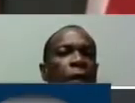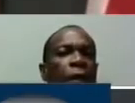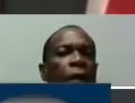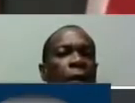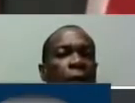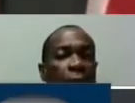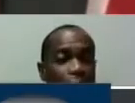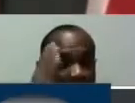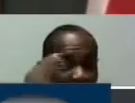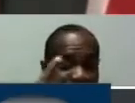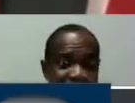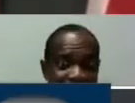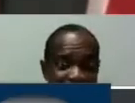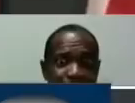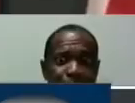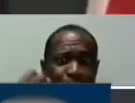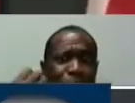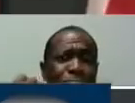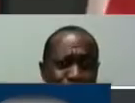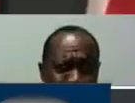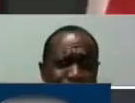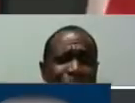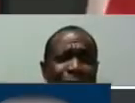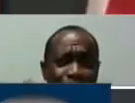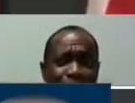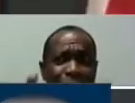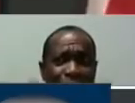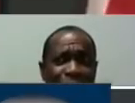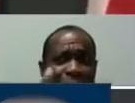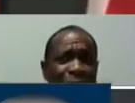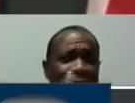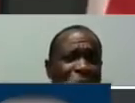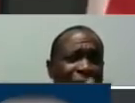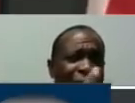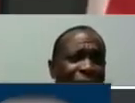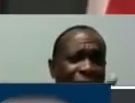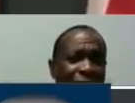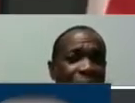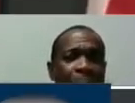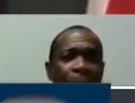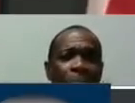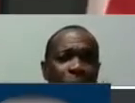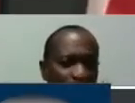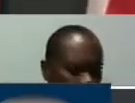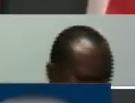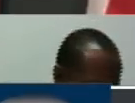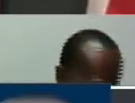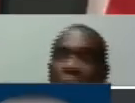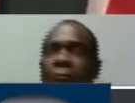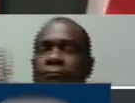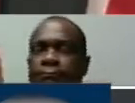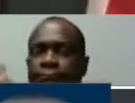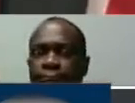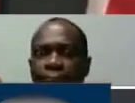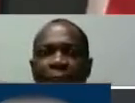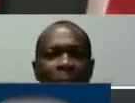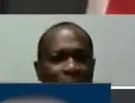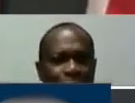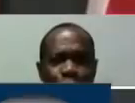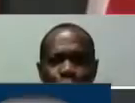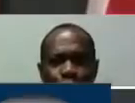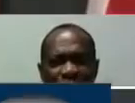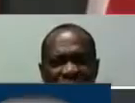amount of questions as you're taking questions coming into your phones, right? But we'll have to end very soon. So let's have one more question from each of